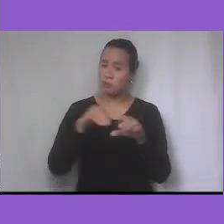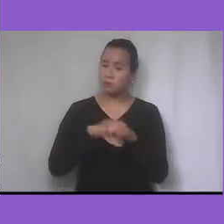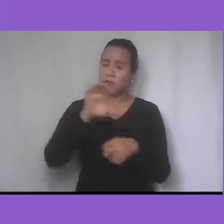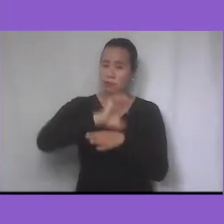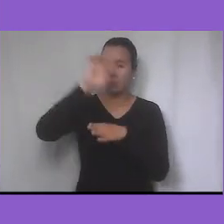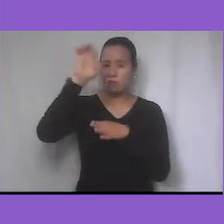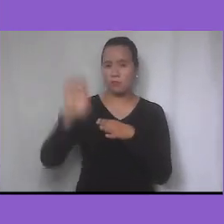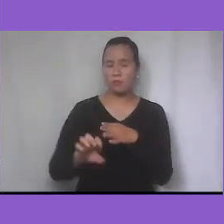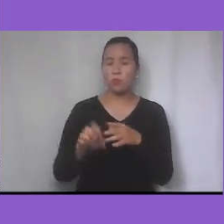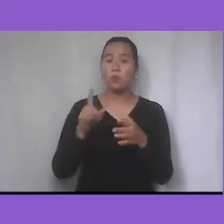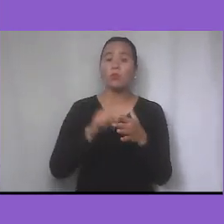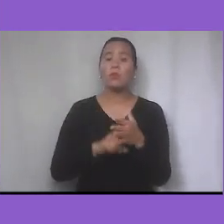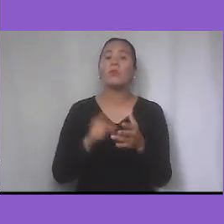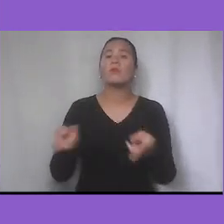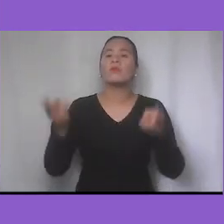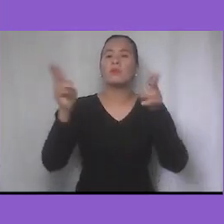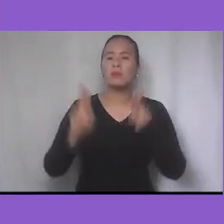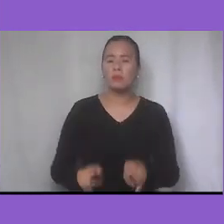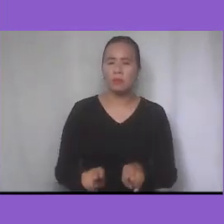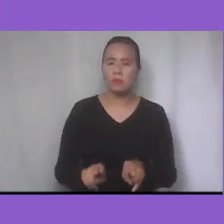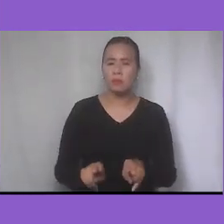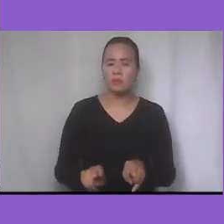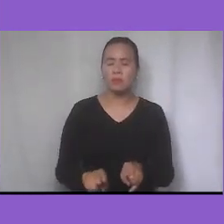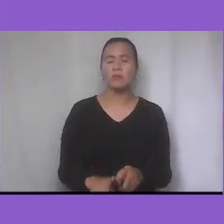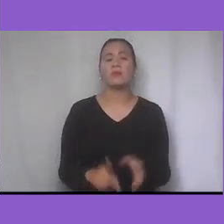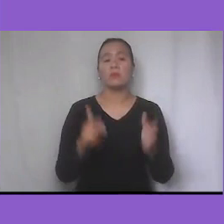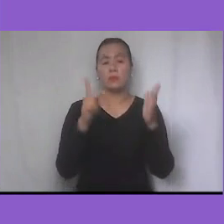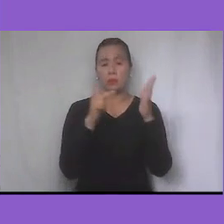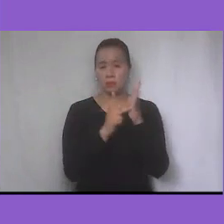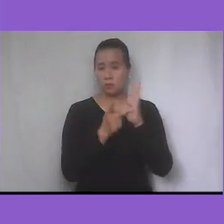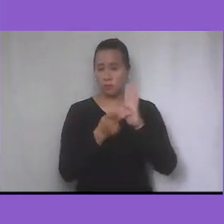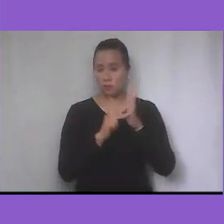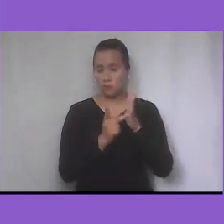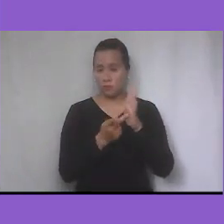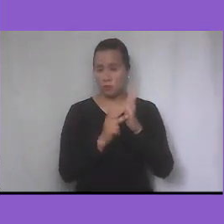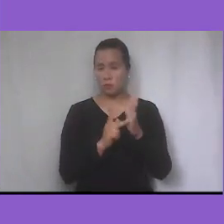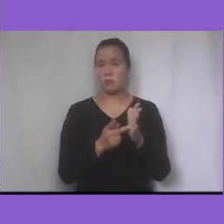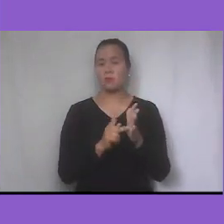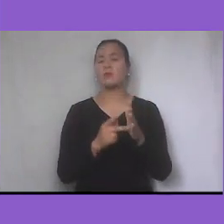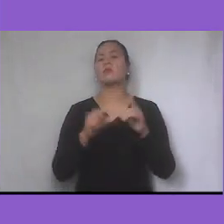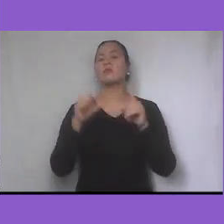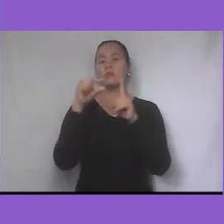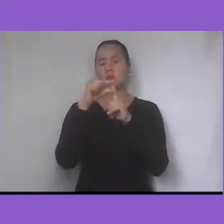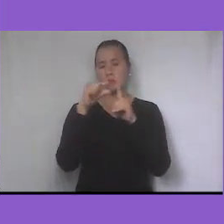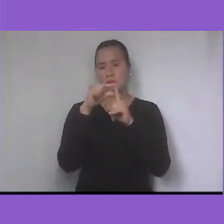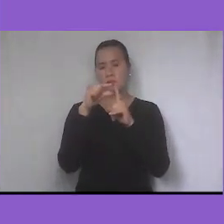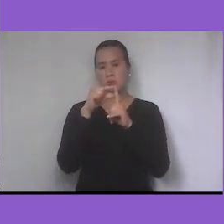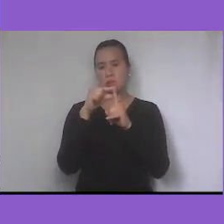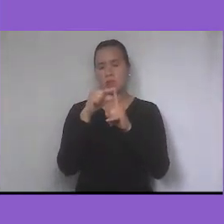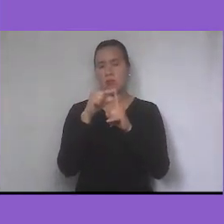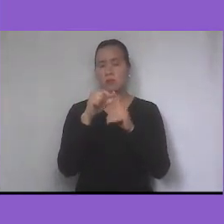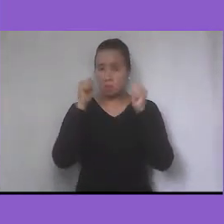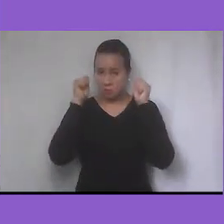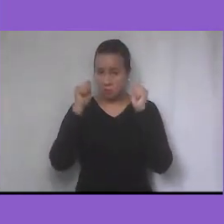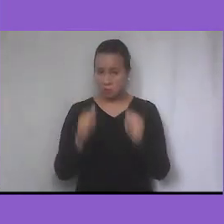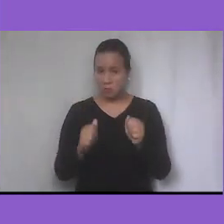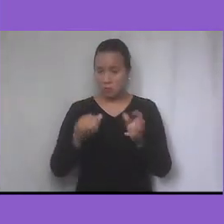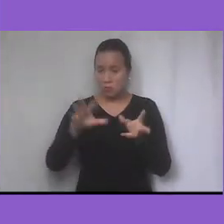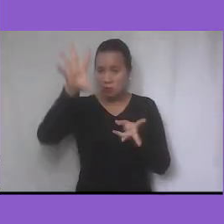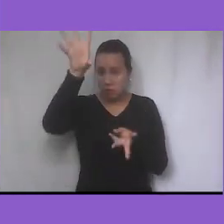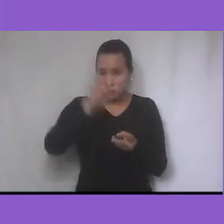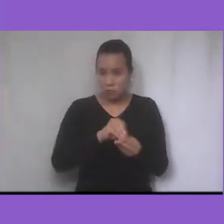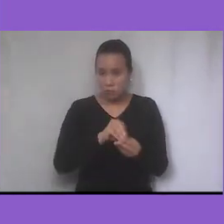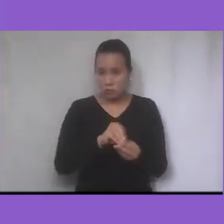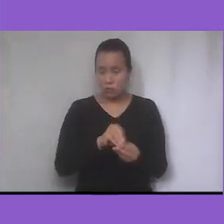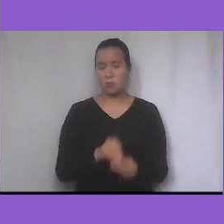nangyari. Those are keywords, no? Sino gusto pero kaya sa wakas para makapagbuod tayo or summarize. But we'll not